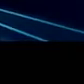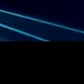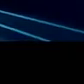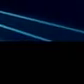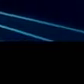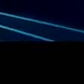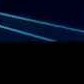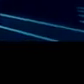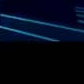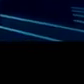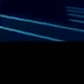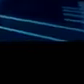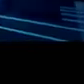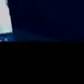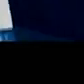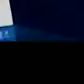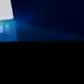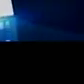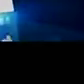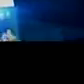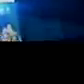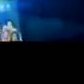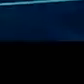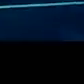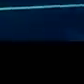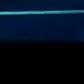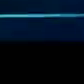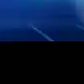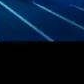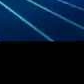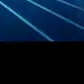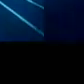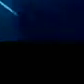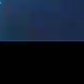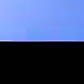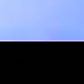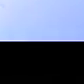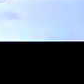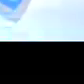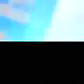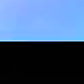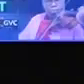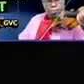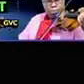administrations from regions, states, and nations across the world.